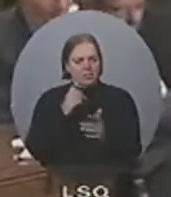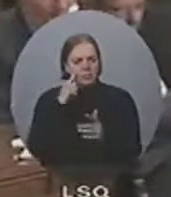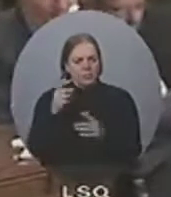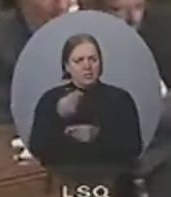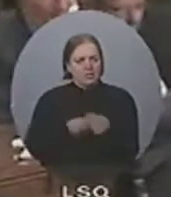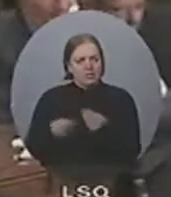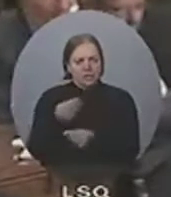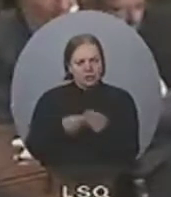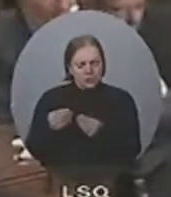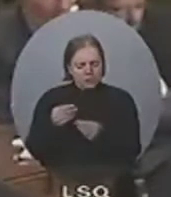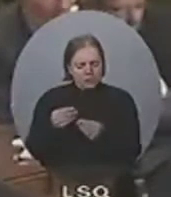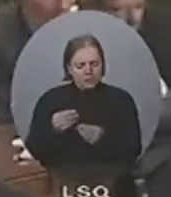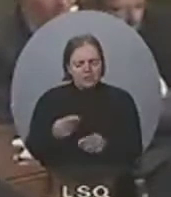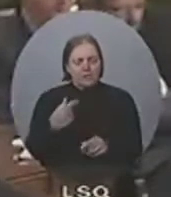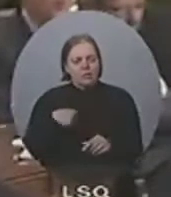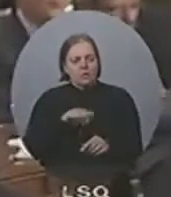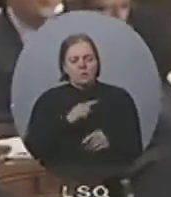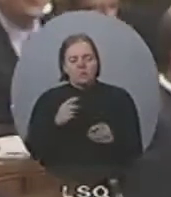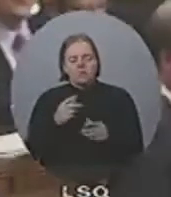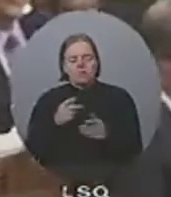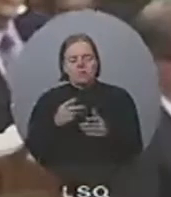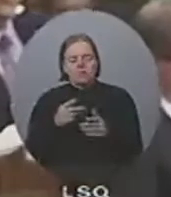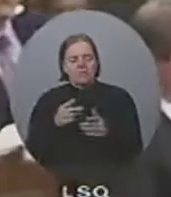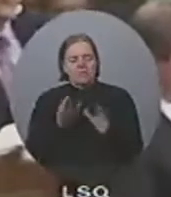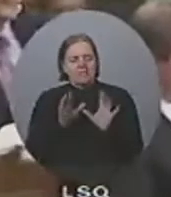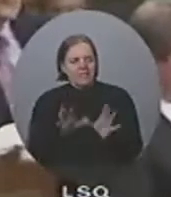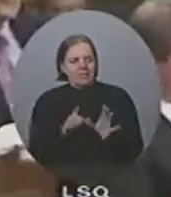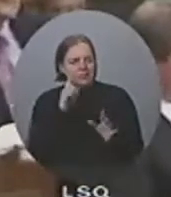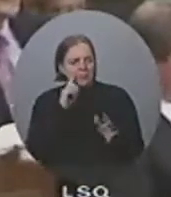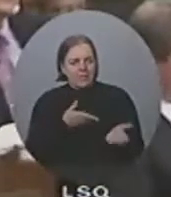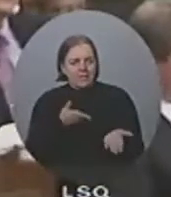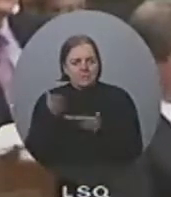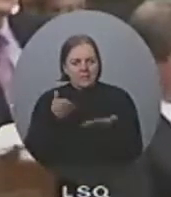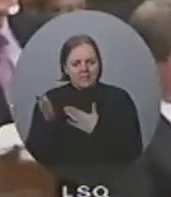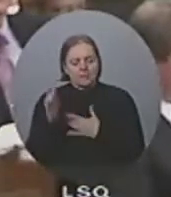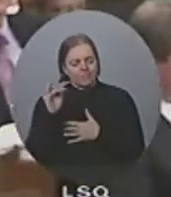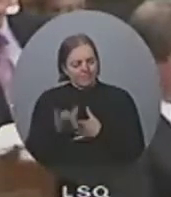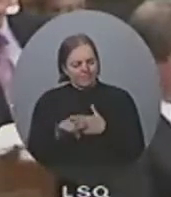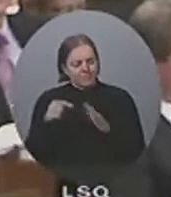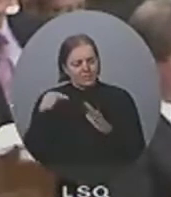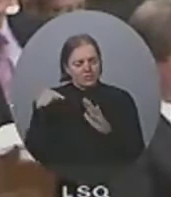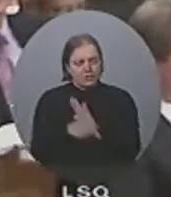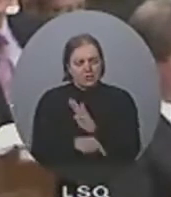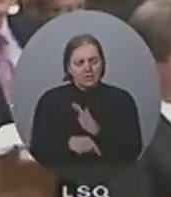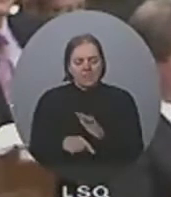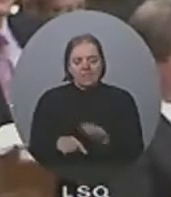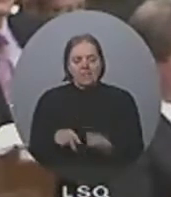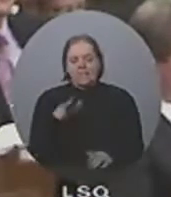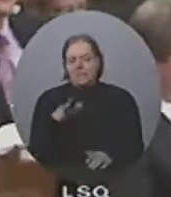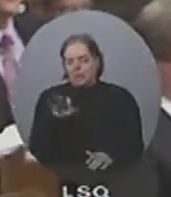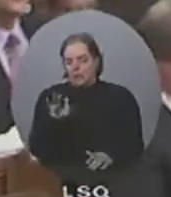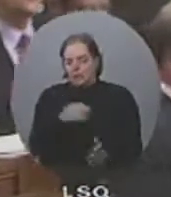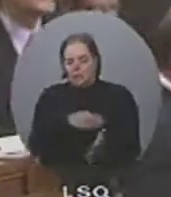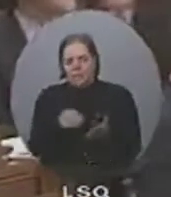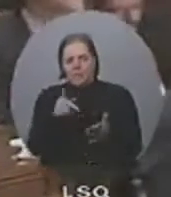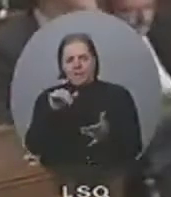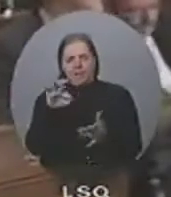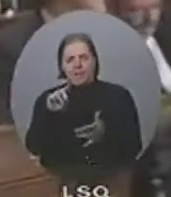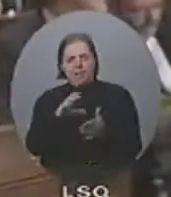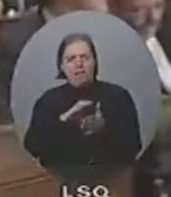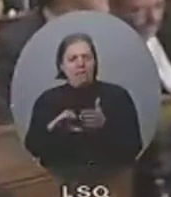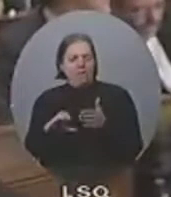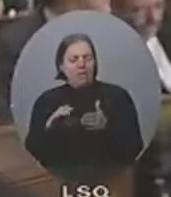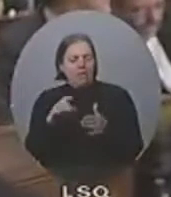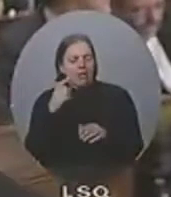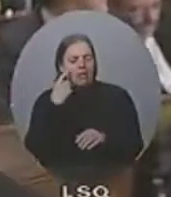strategy. Canadians have already borrowed more than $39 billion from offshore this year to finance that deficit. And this government does little